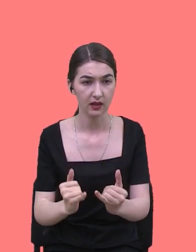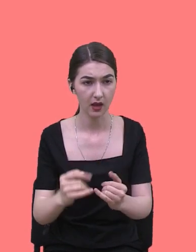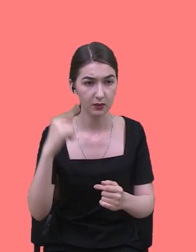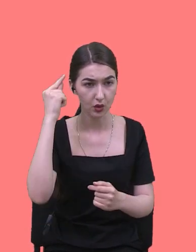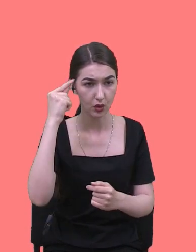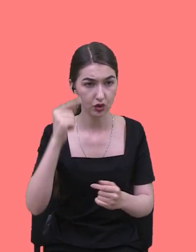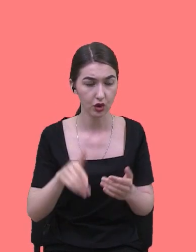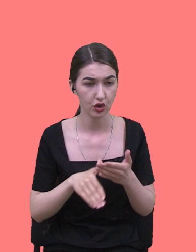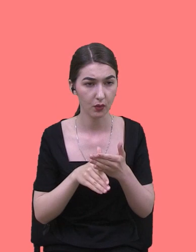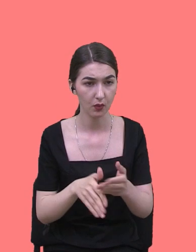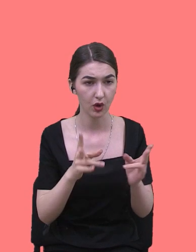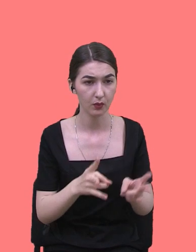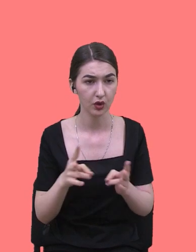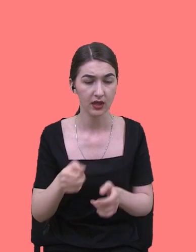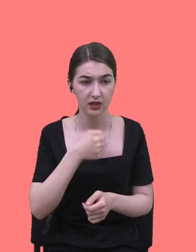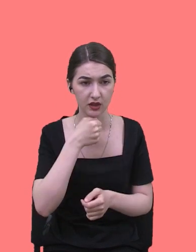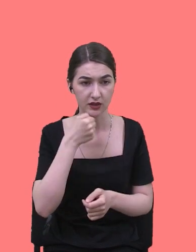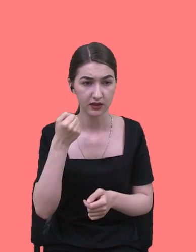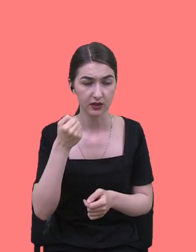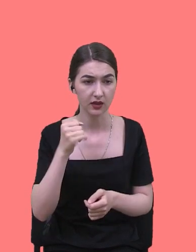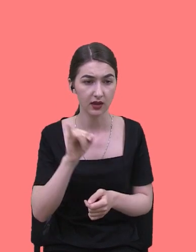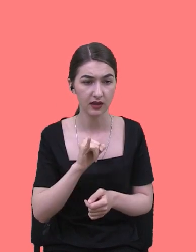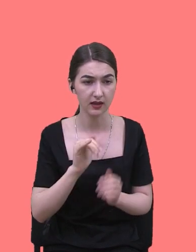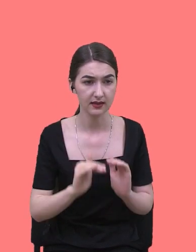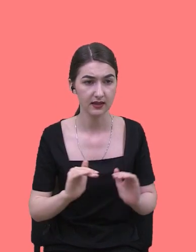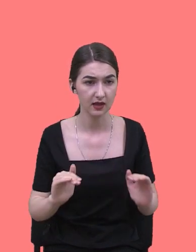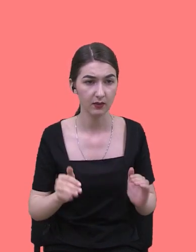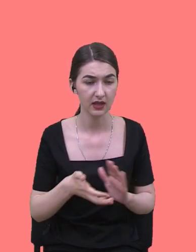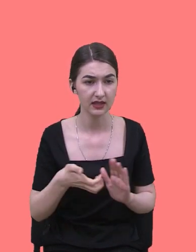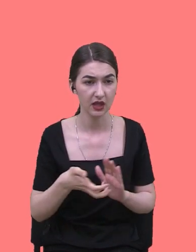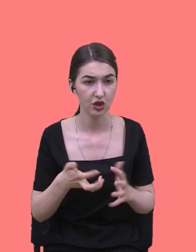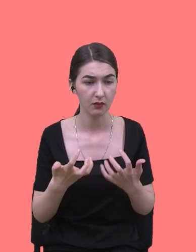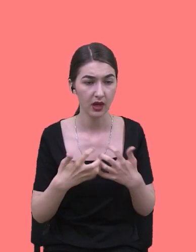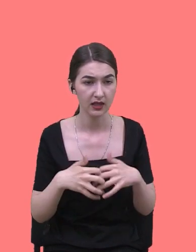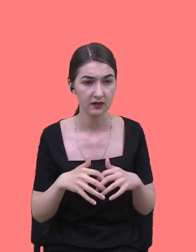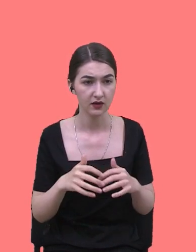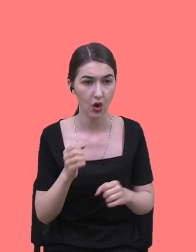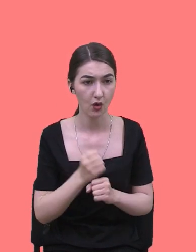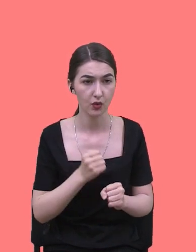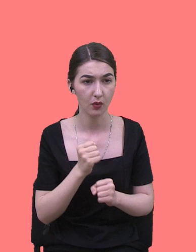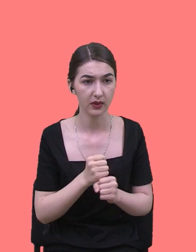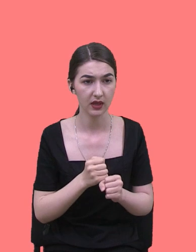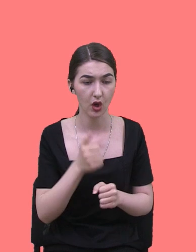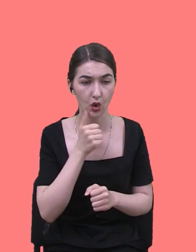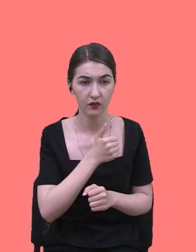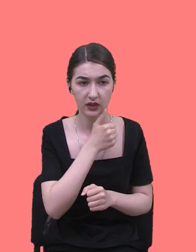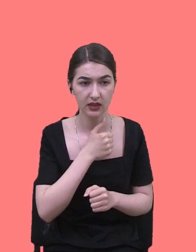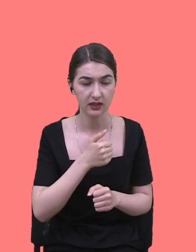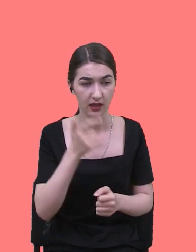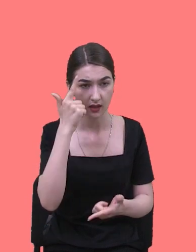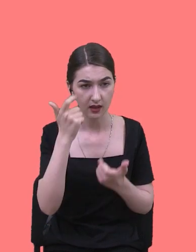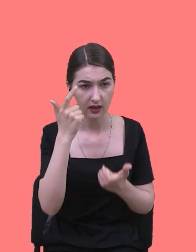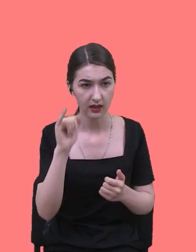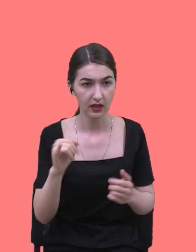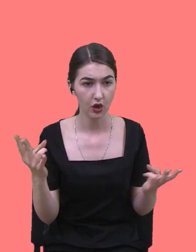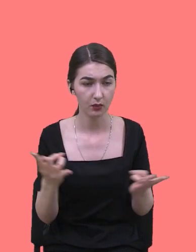of mechanisms of working with or processing confidential data and need to solve these matters with the state authorities. And so these